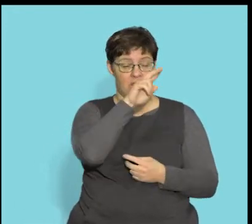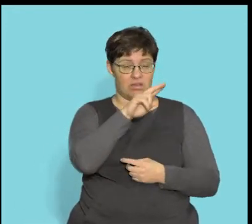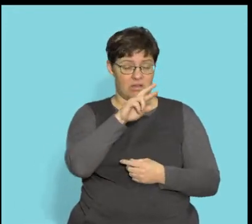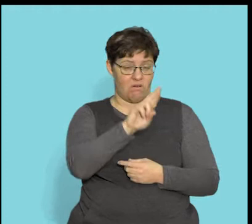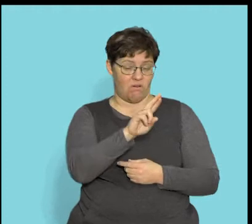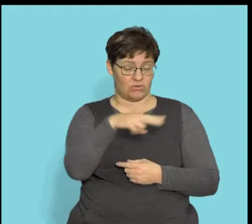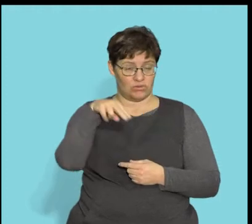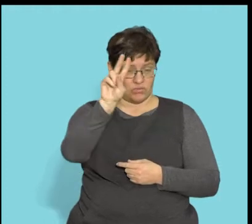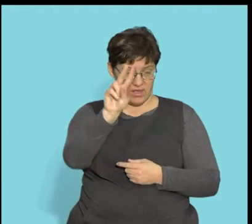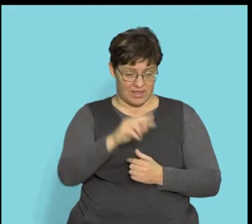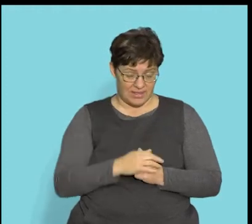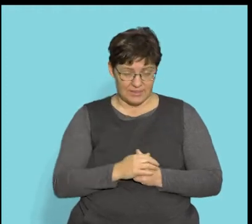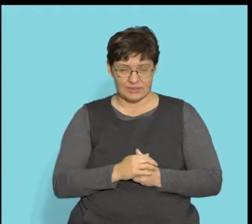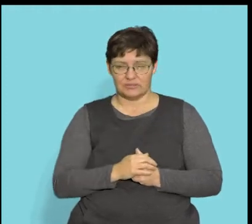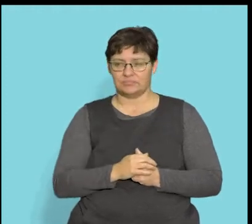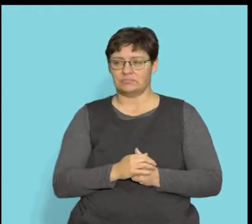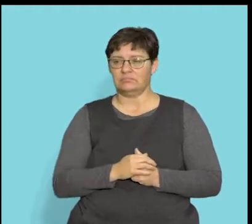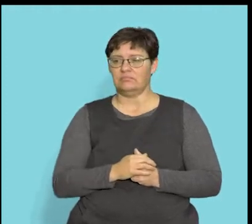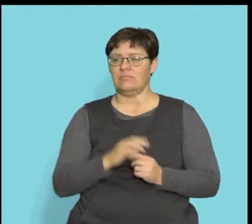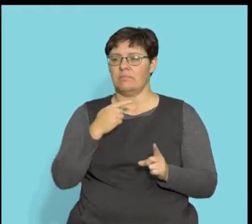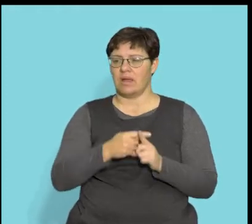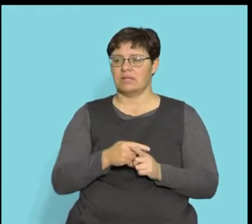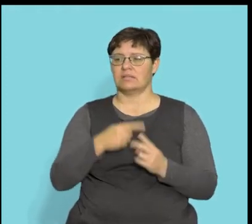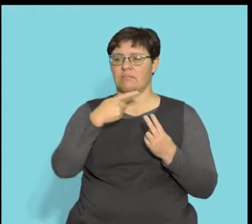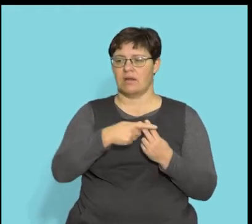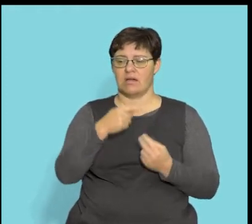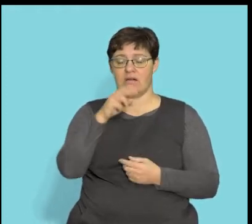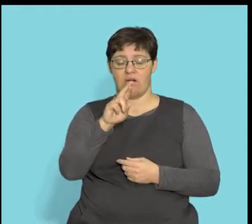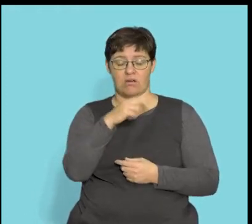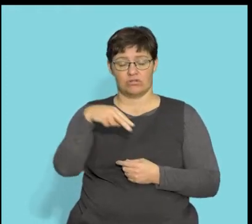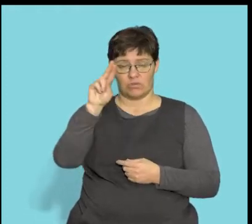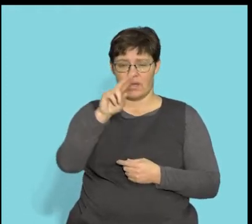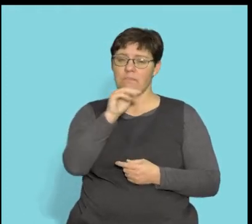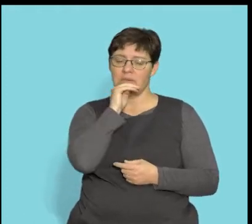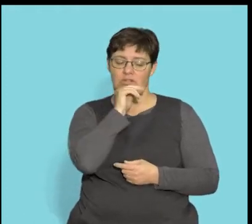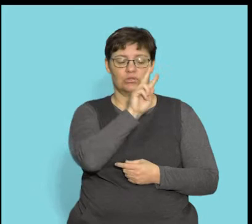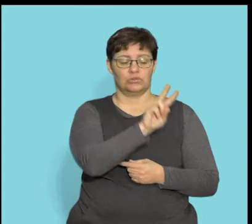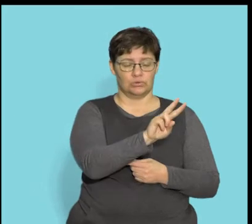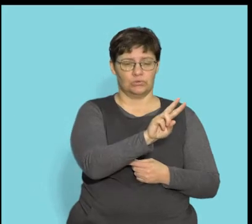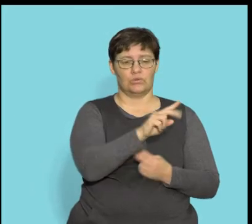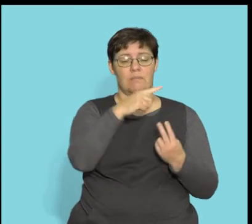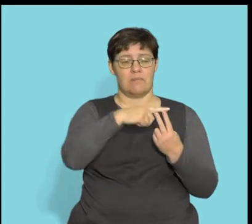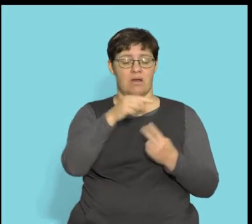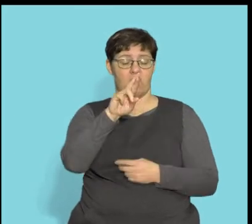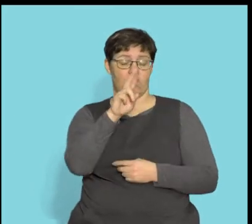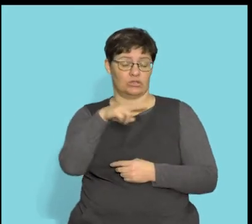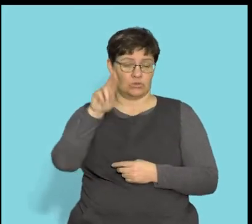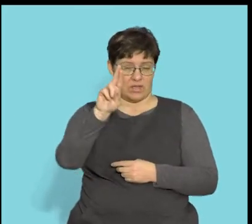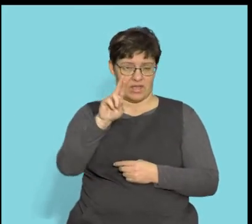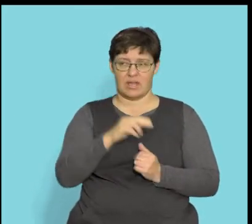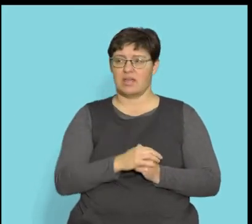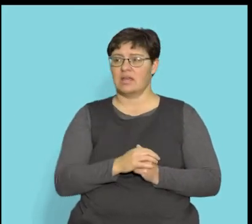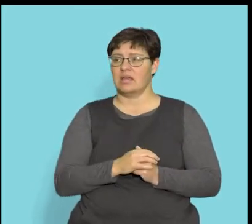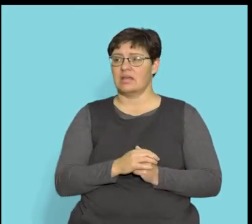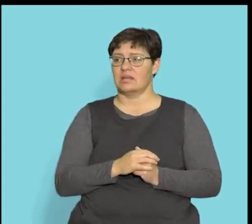area of a circle. So the area of the two circles will give me 2 pi r squared. Then we're going to take the area of